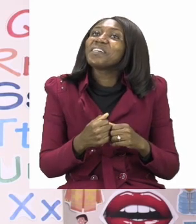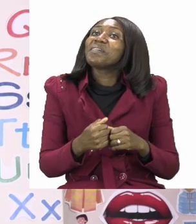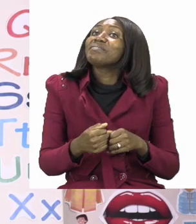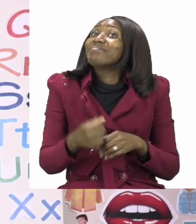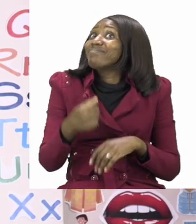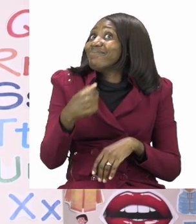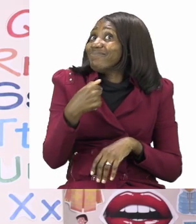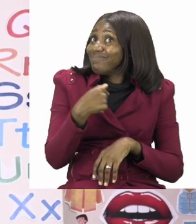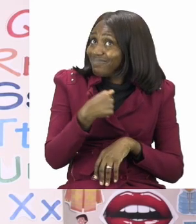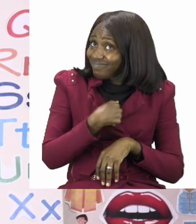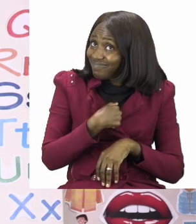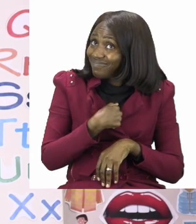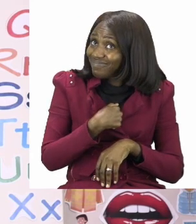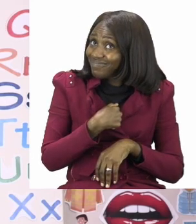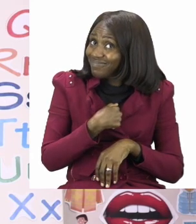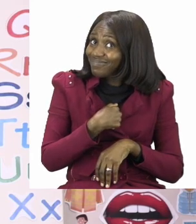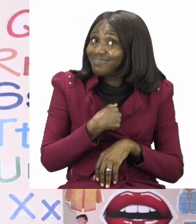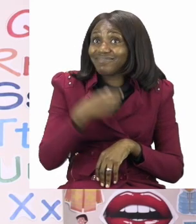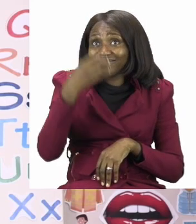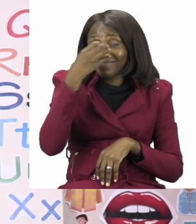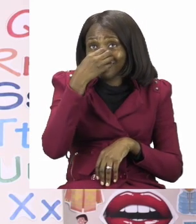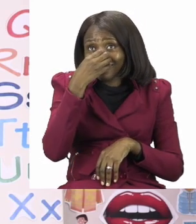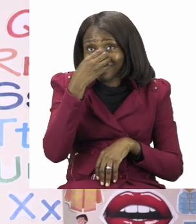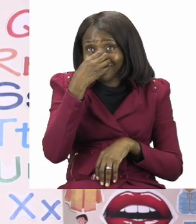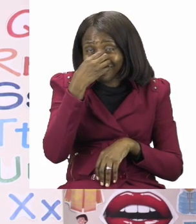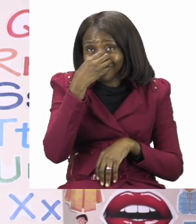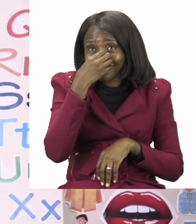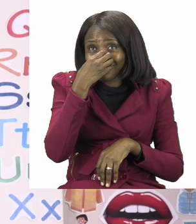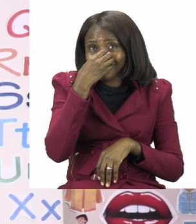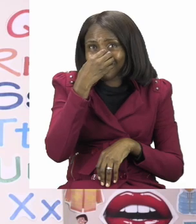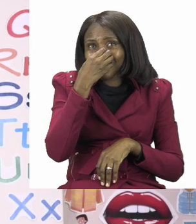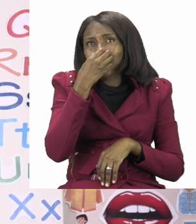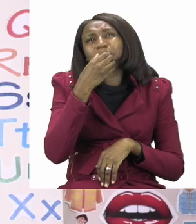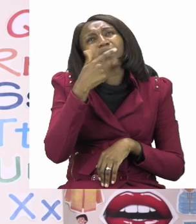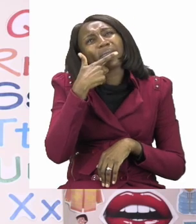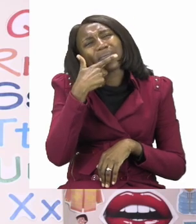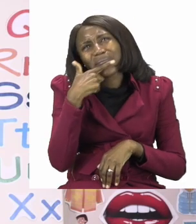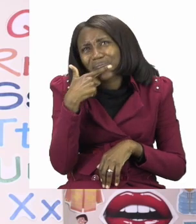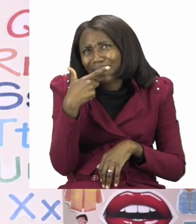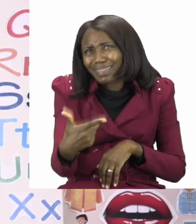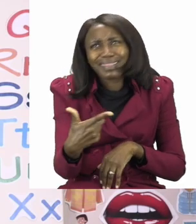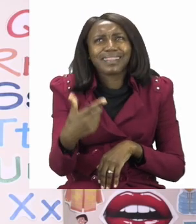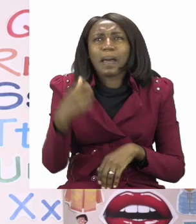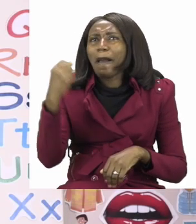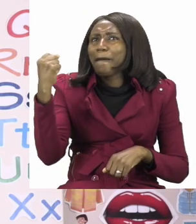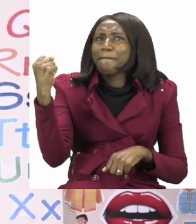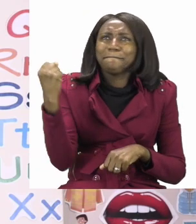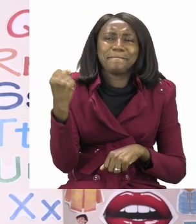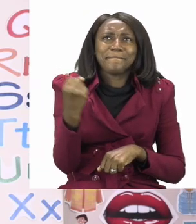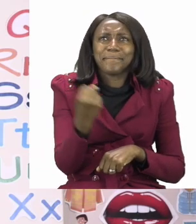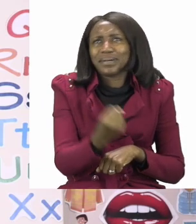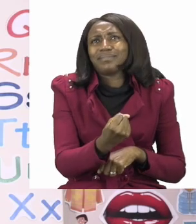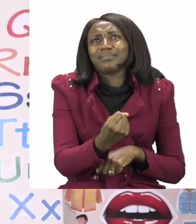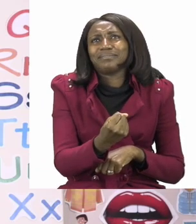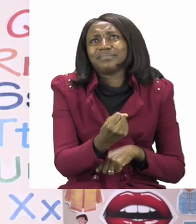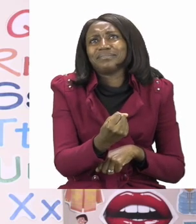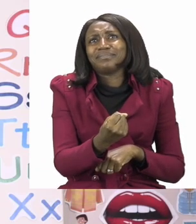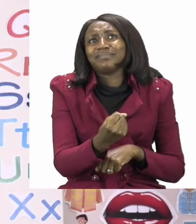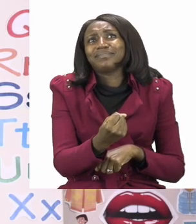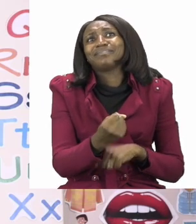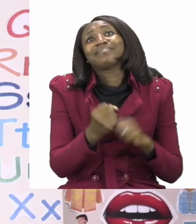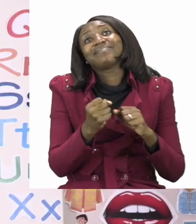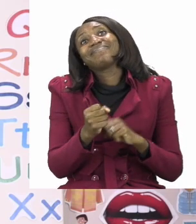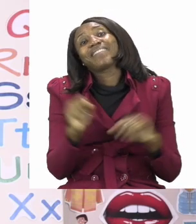So, from Sashi and I, we would like to say thank you for joining us today